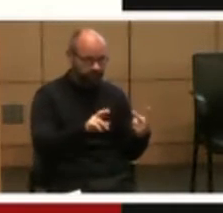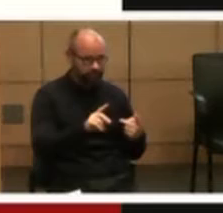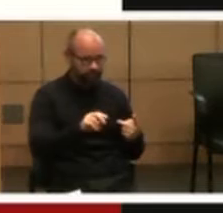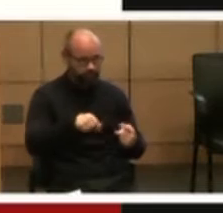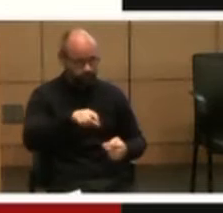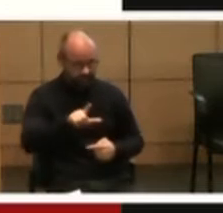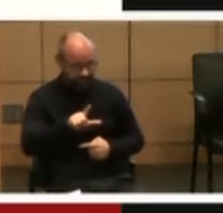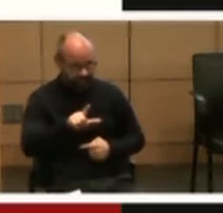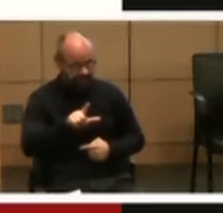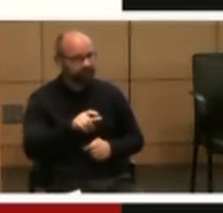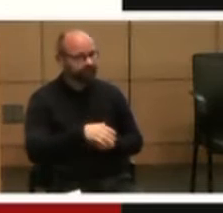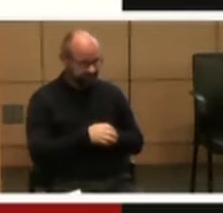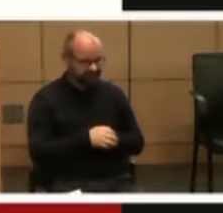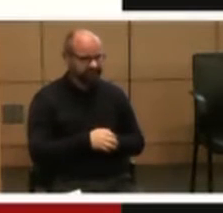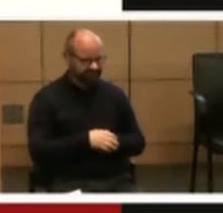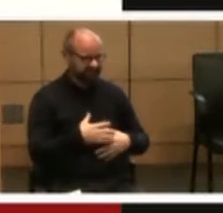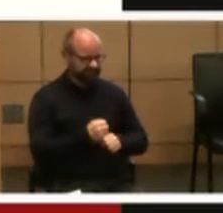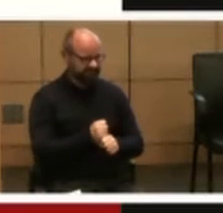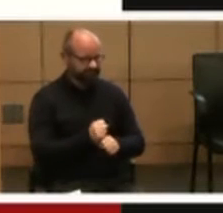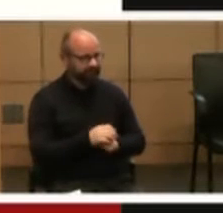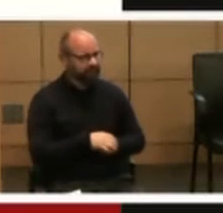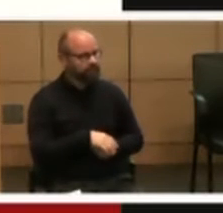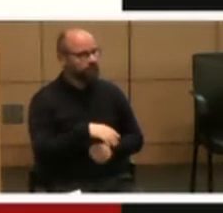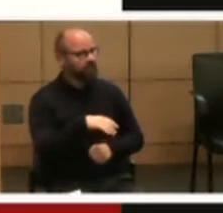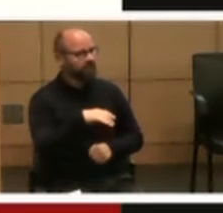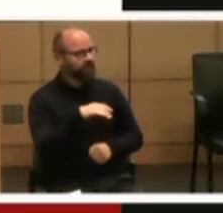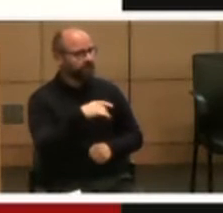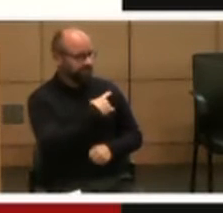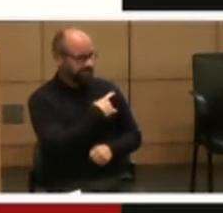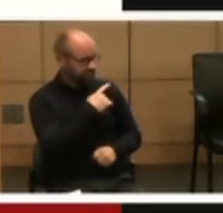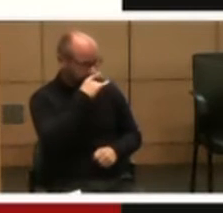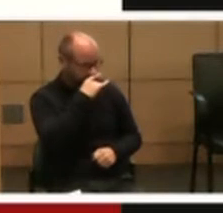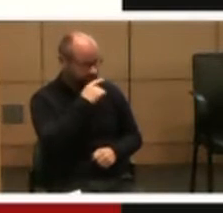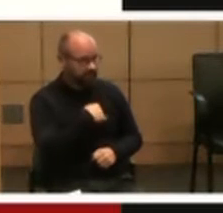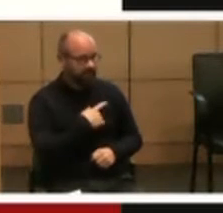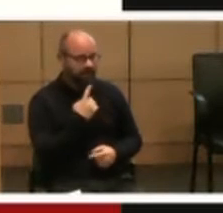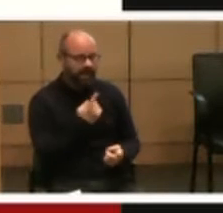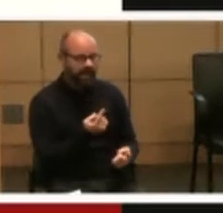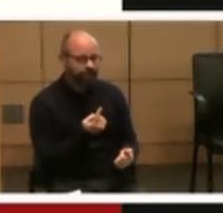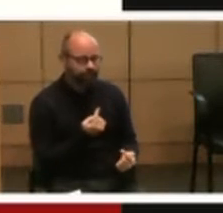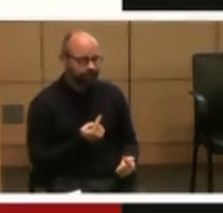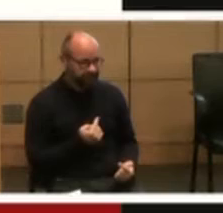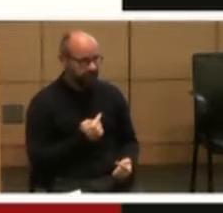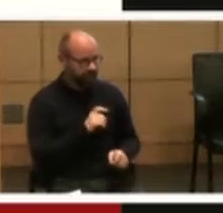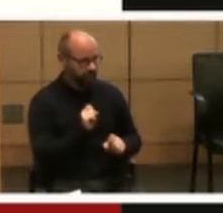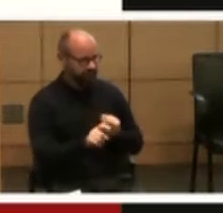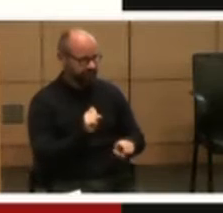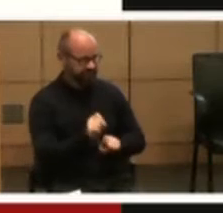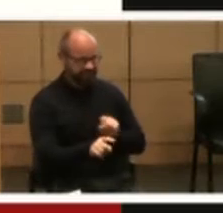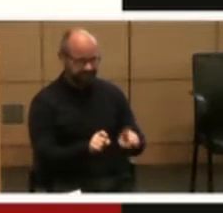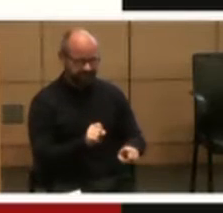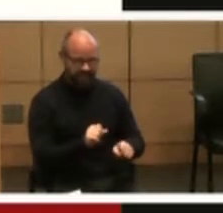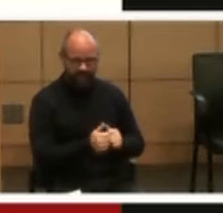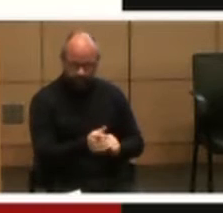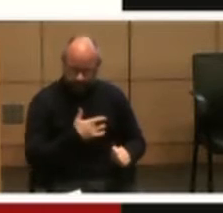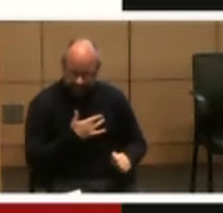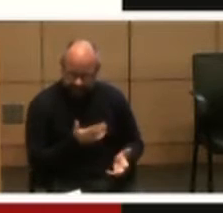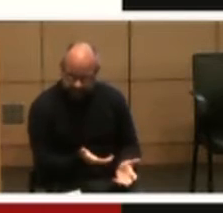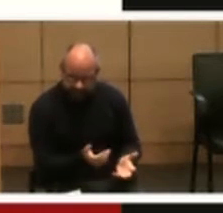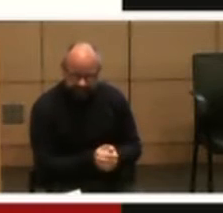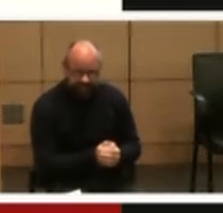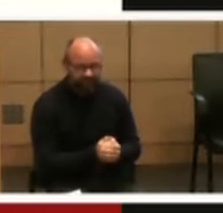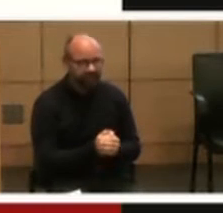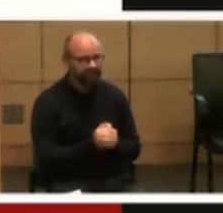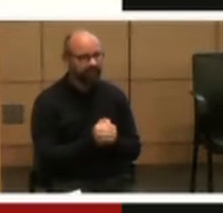kids themselves who are answering the questions about how they feel about how they are doing. And so the studies that we've